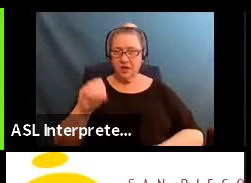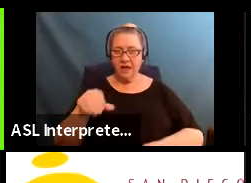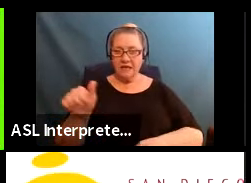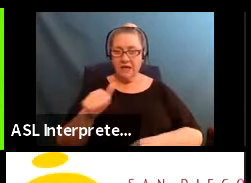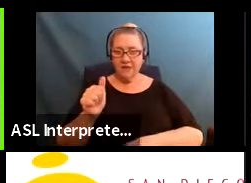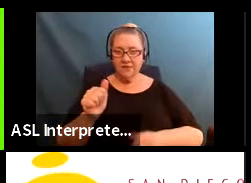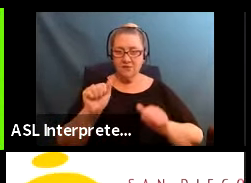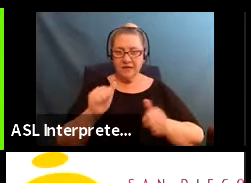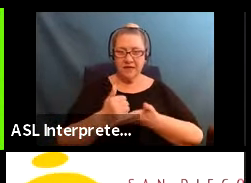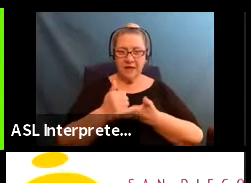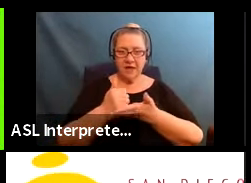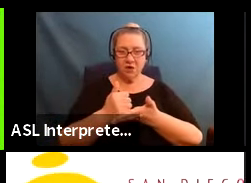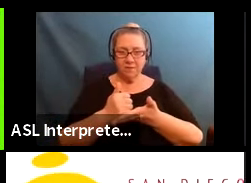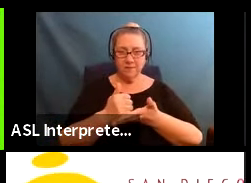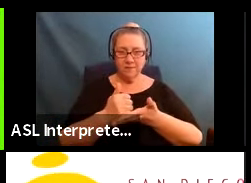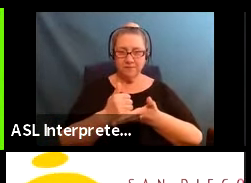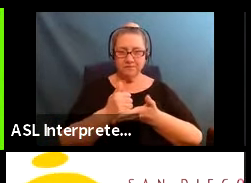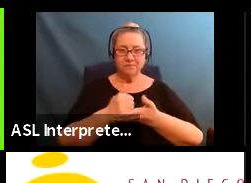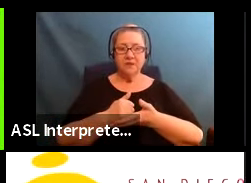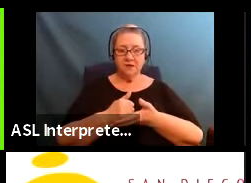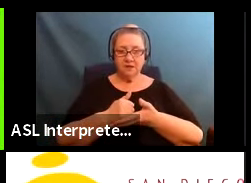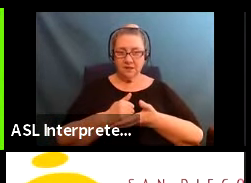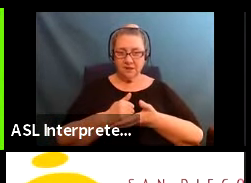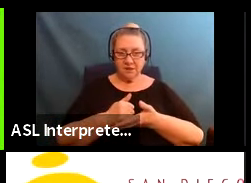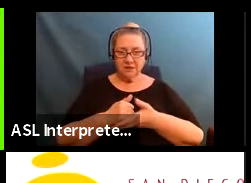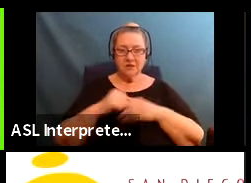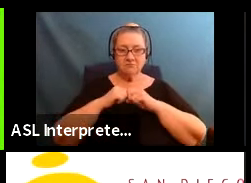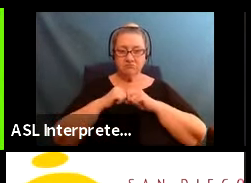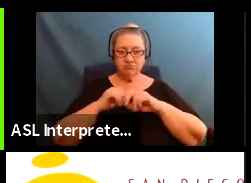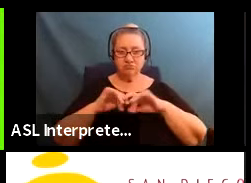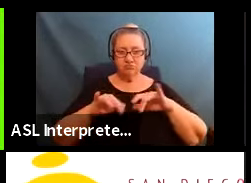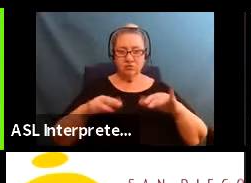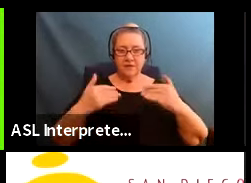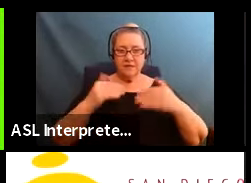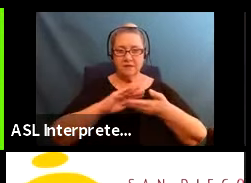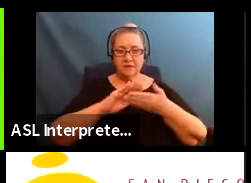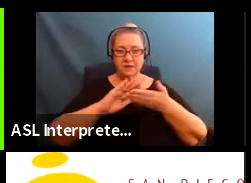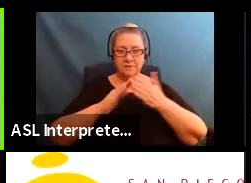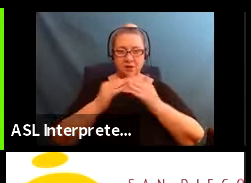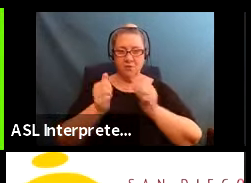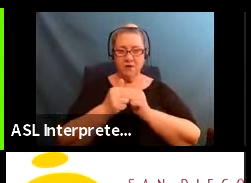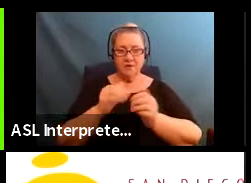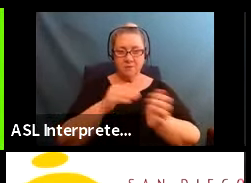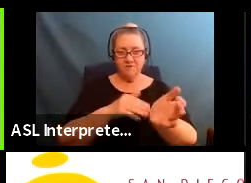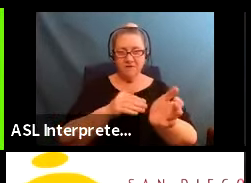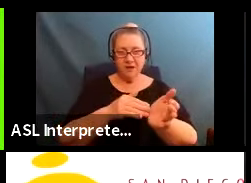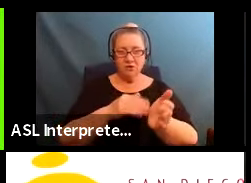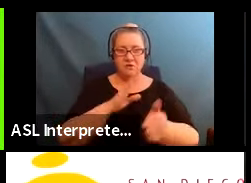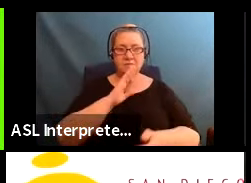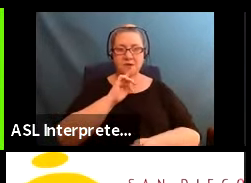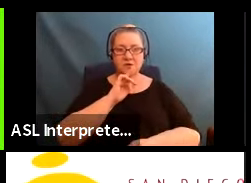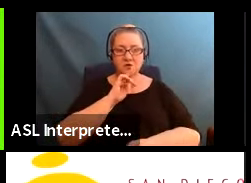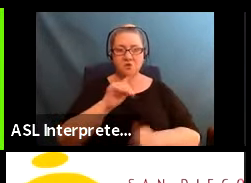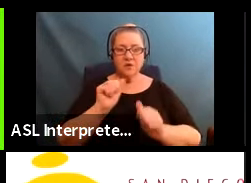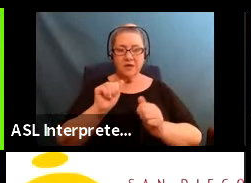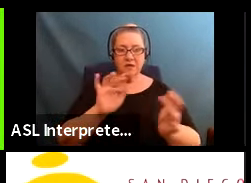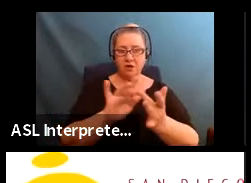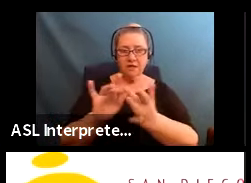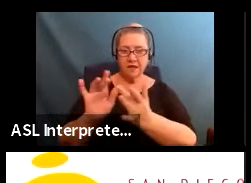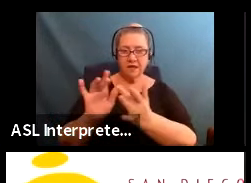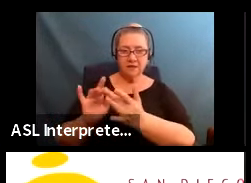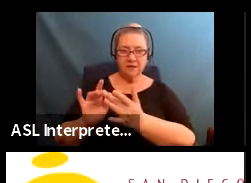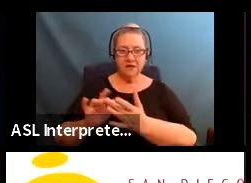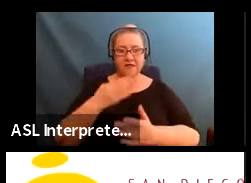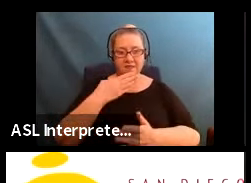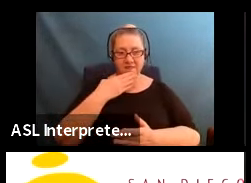communities with providers as a strategy for how we can make sure that we reach. So I really appreciate you bringing that up, but want you to know that is on our list